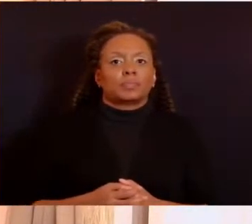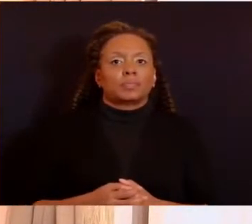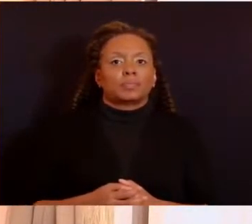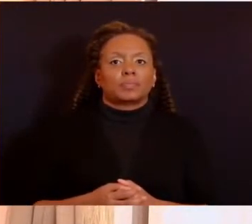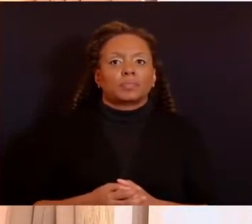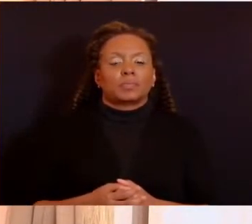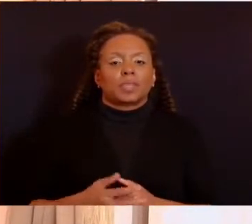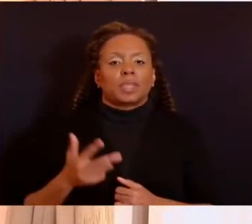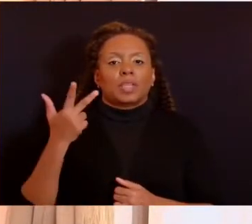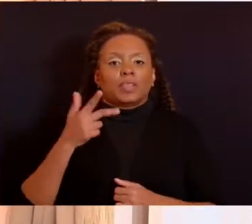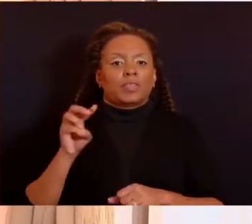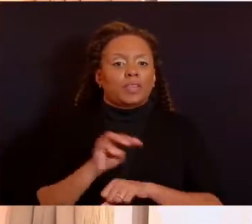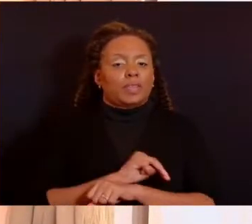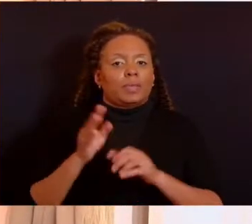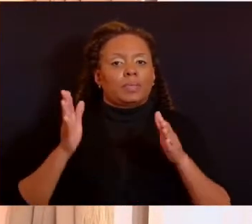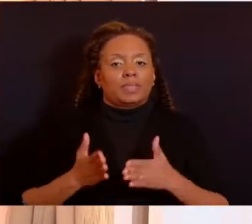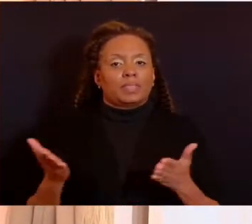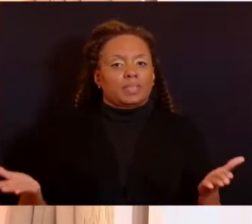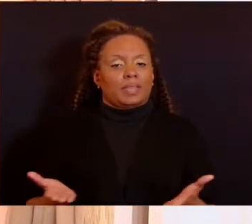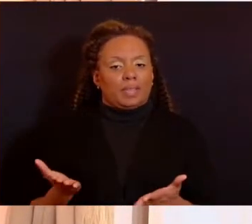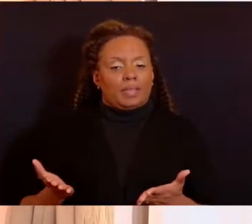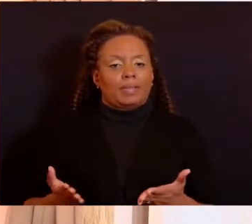three ministers here. Ministers